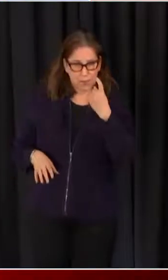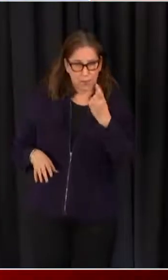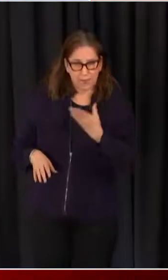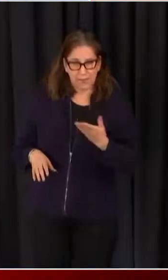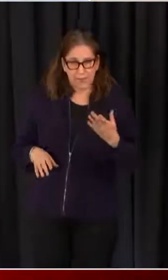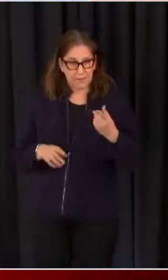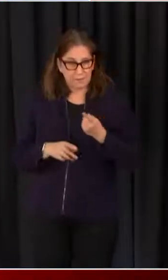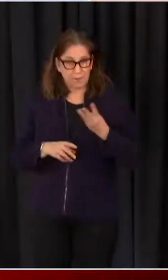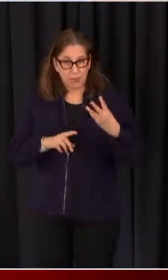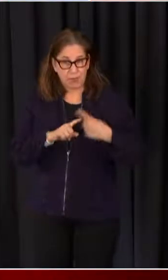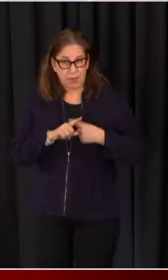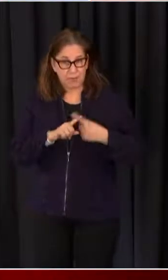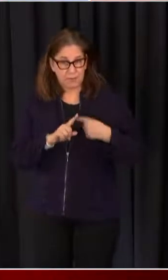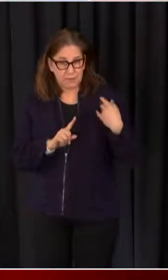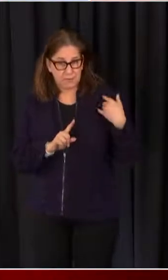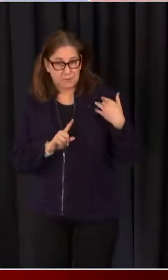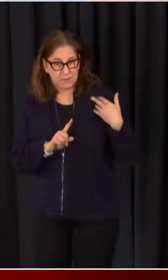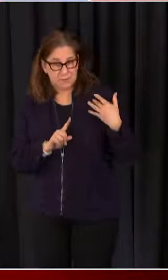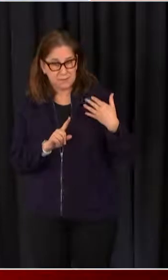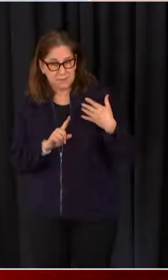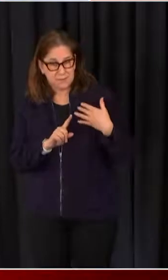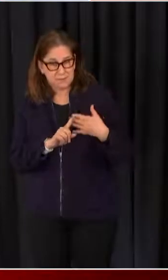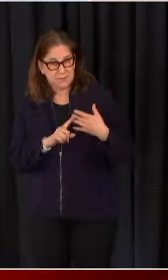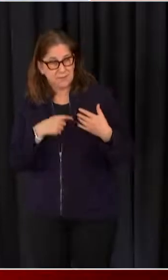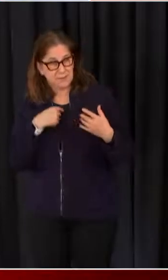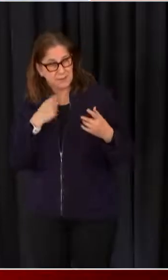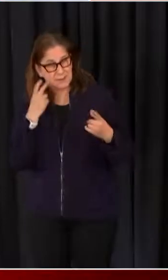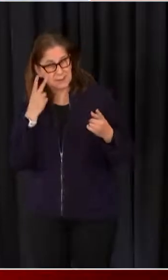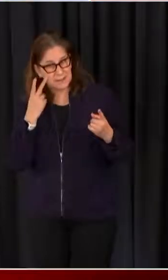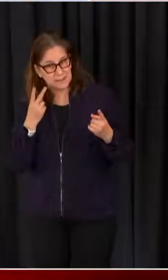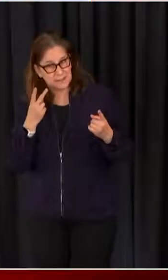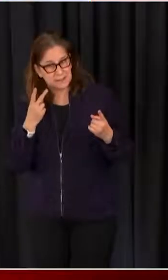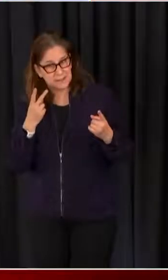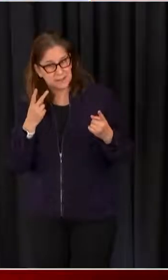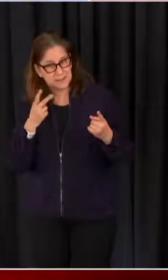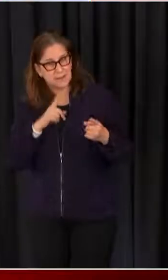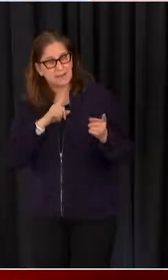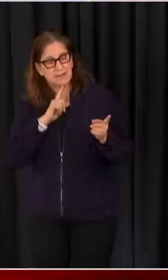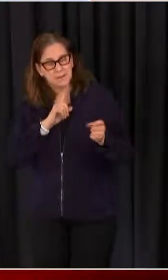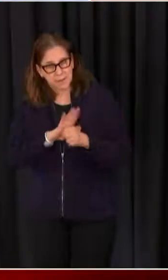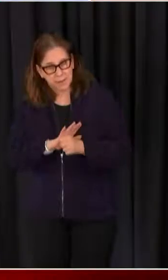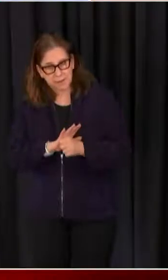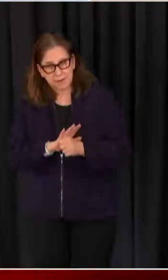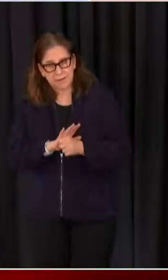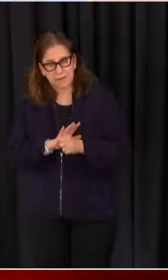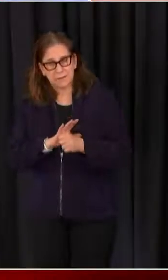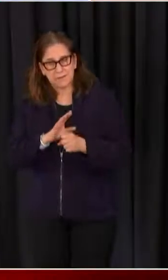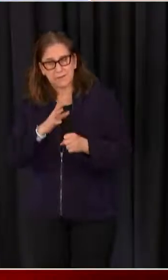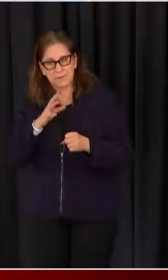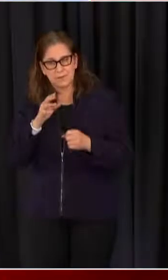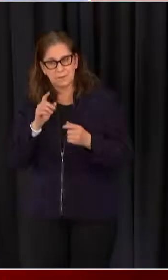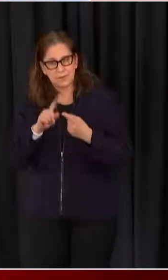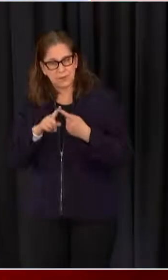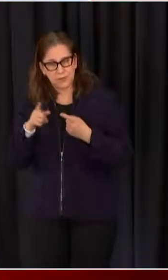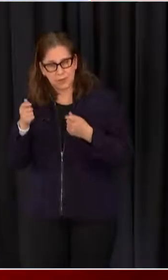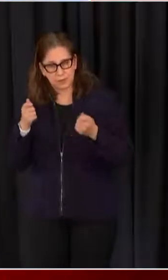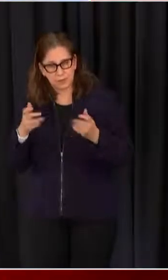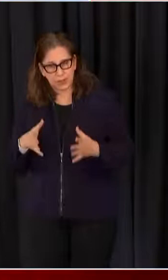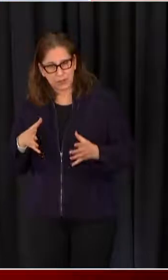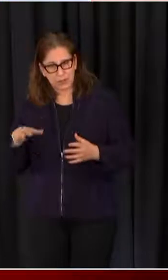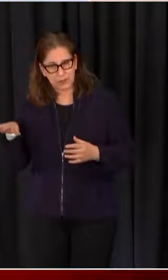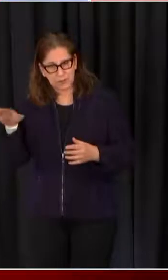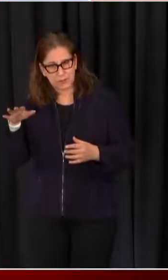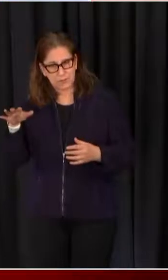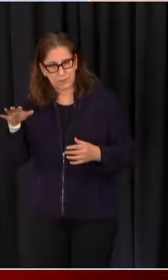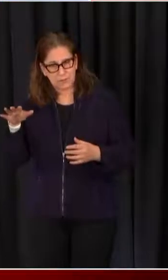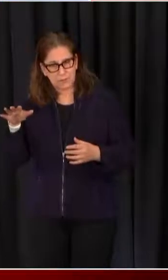months, that we just see that the commitment from the administration to